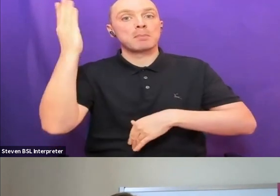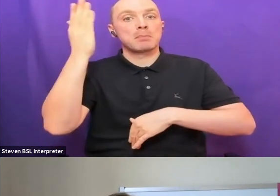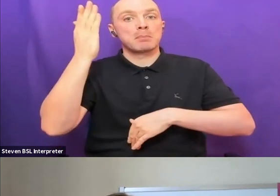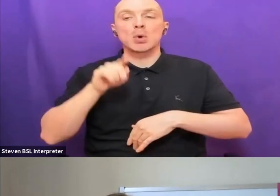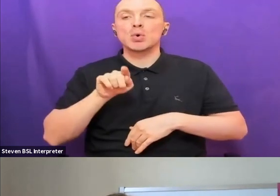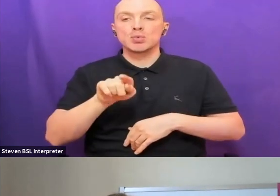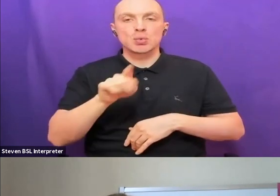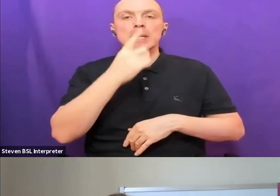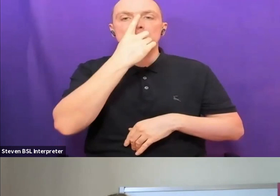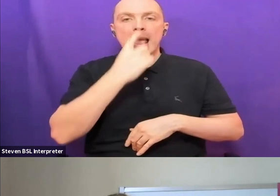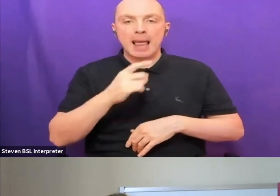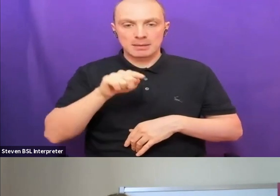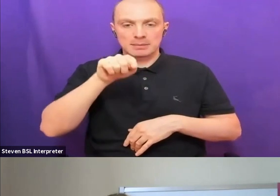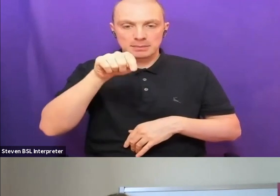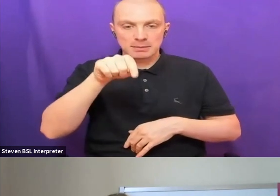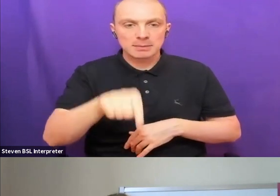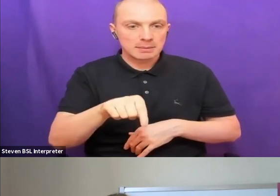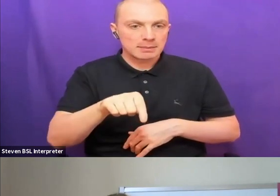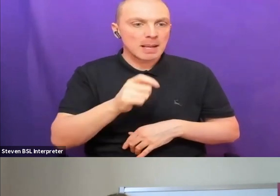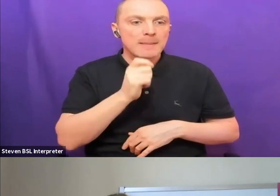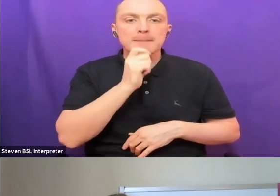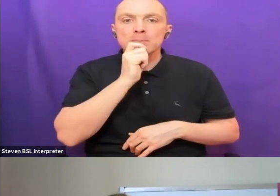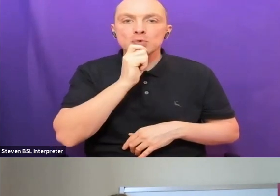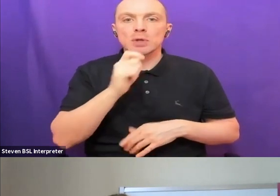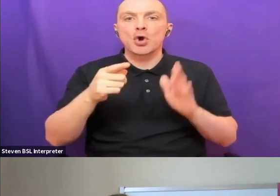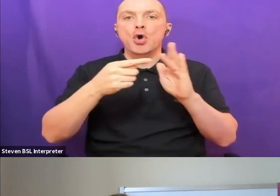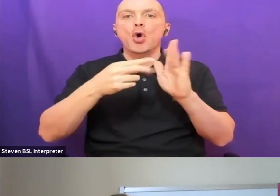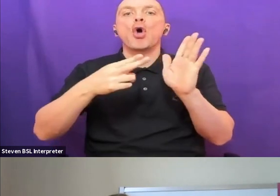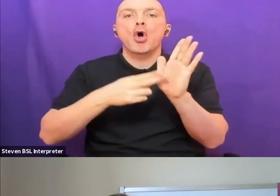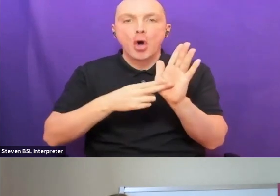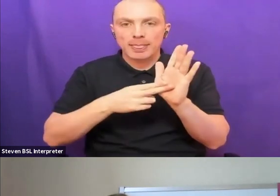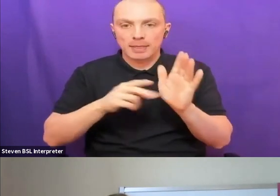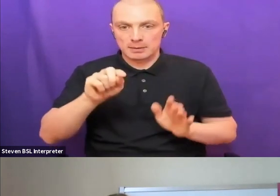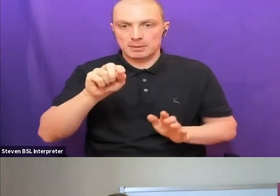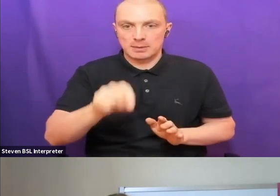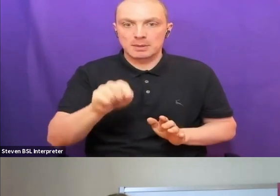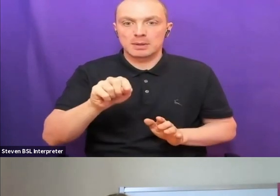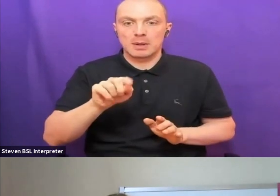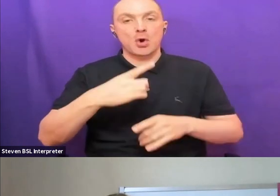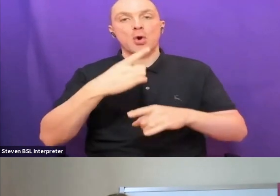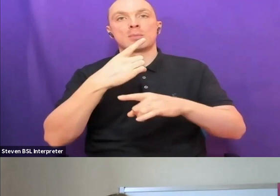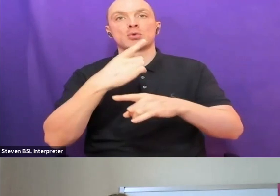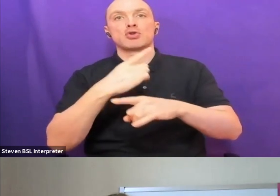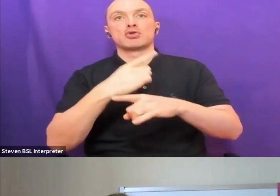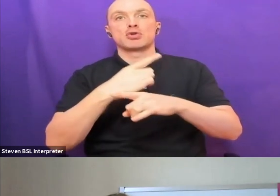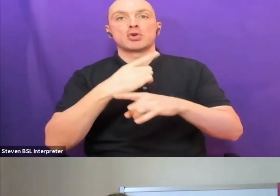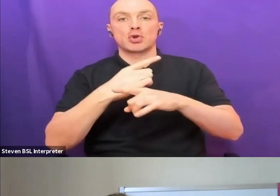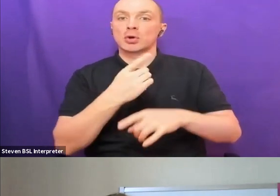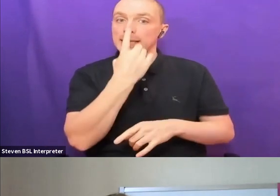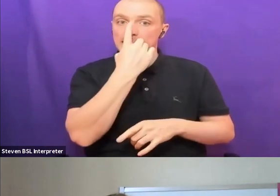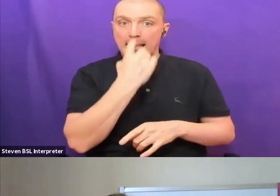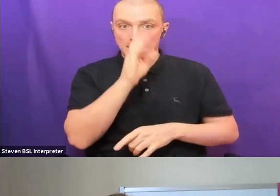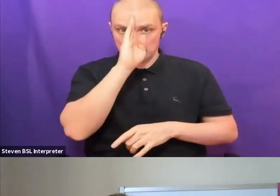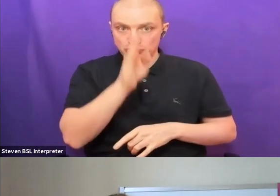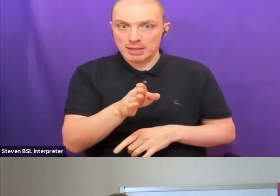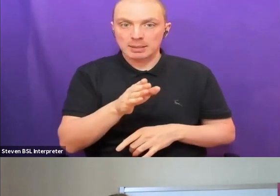But any questions submitted today that we don't get the chance to respond to during the session, we'll get a response and we'll circulate that